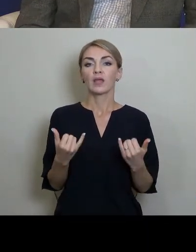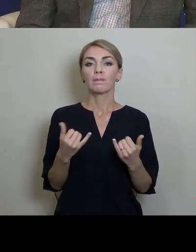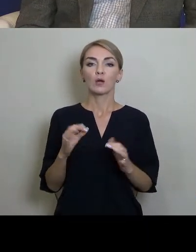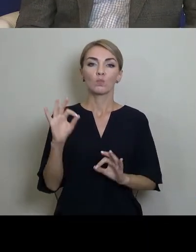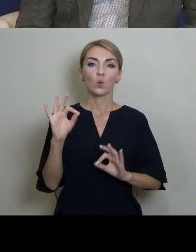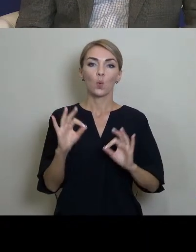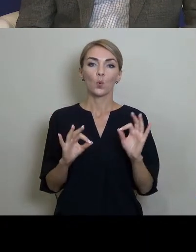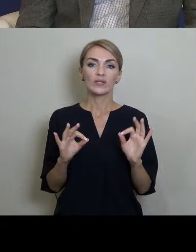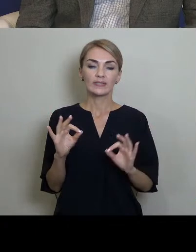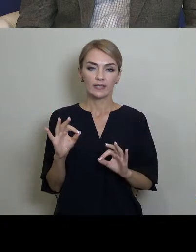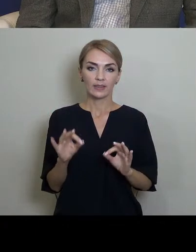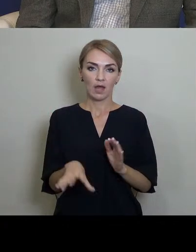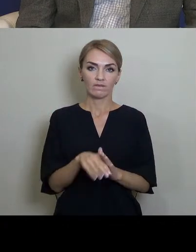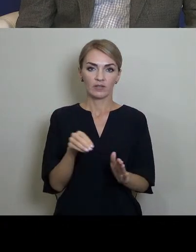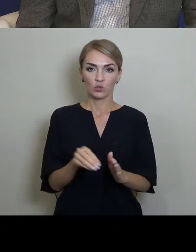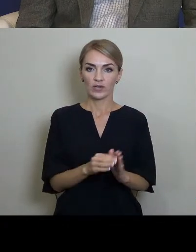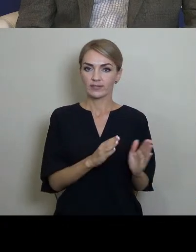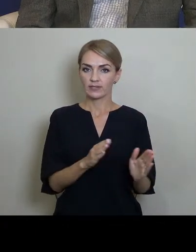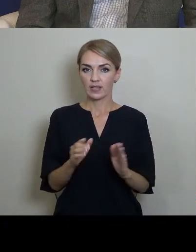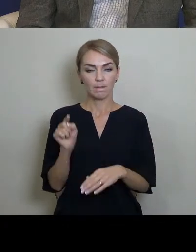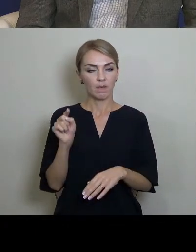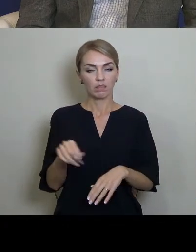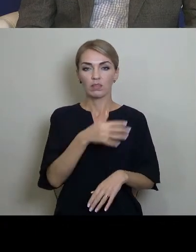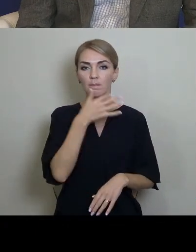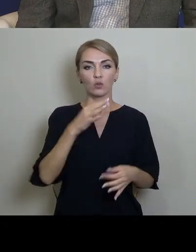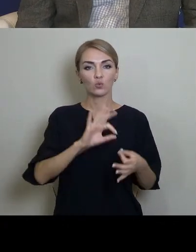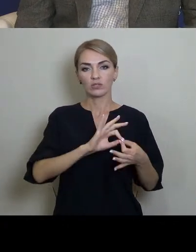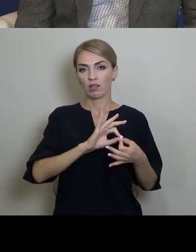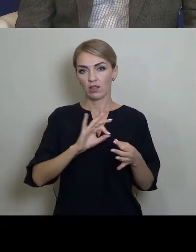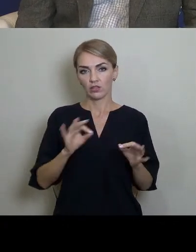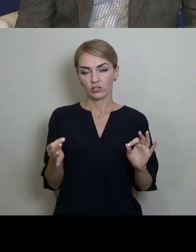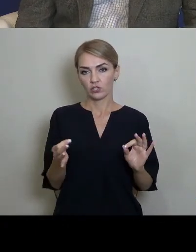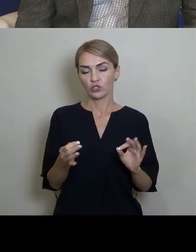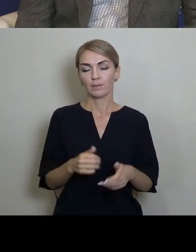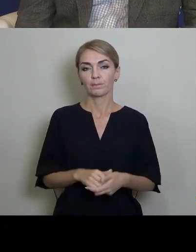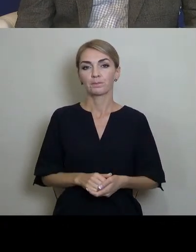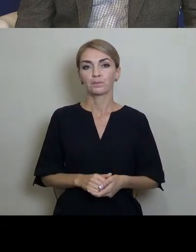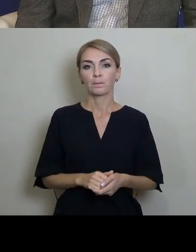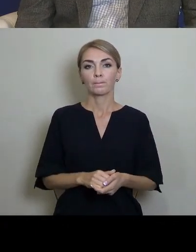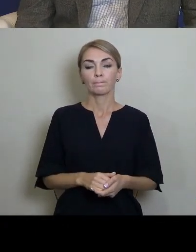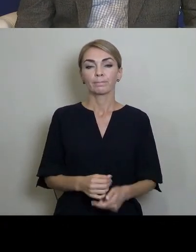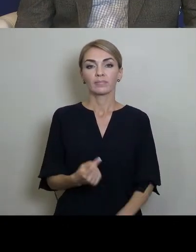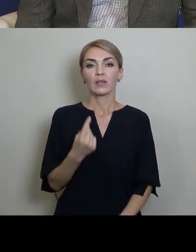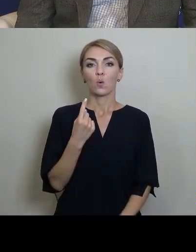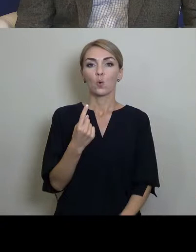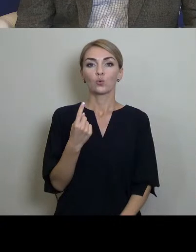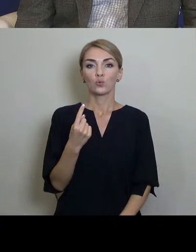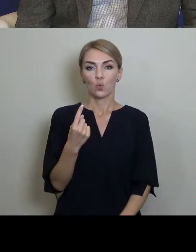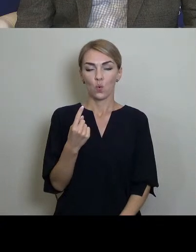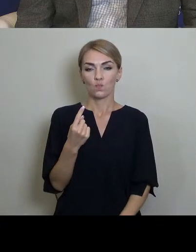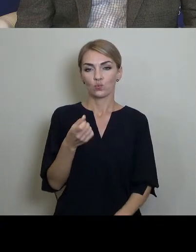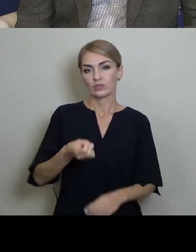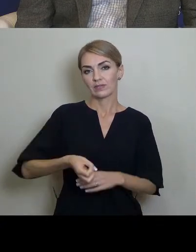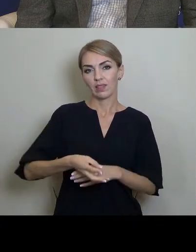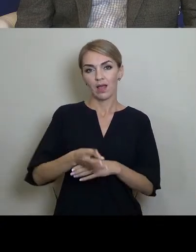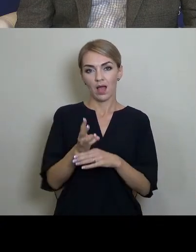Proportionate system, and it's much more complex and in-depth. In one